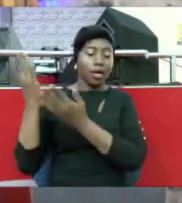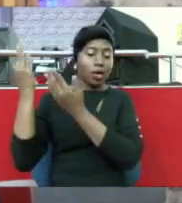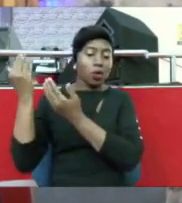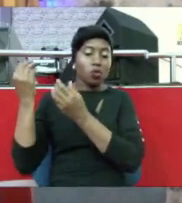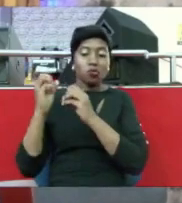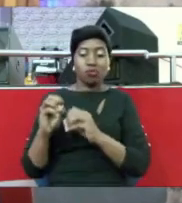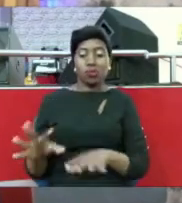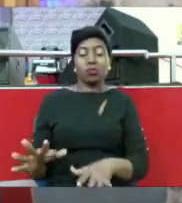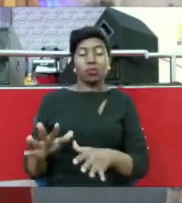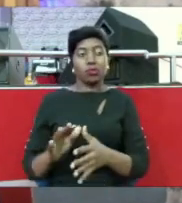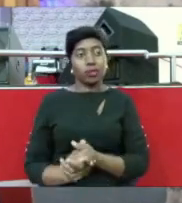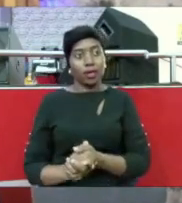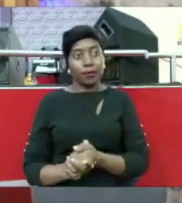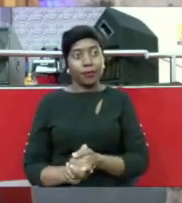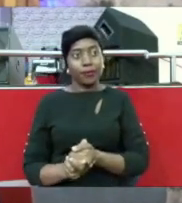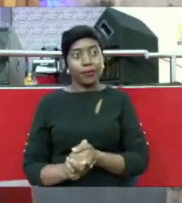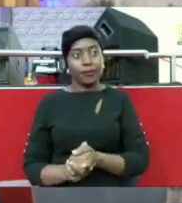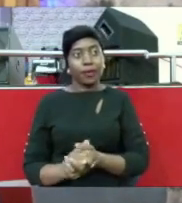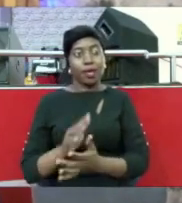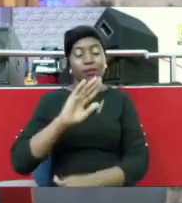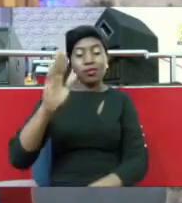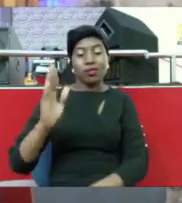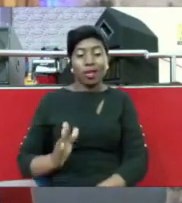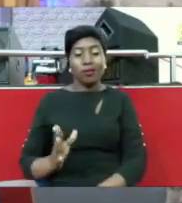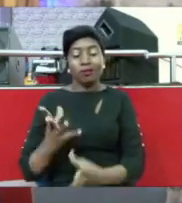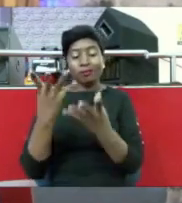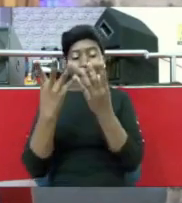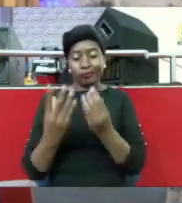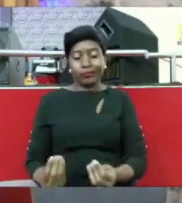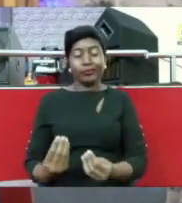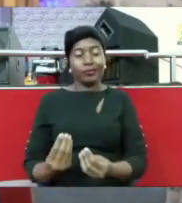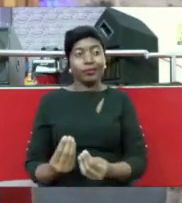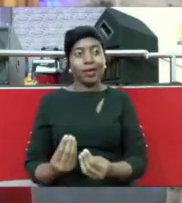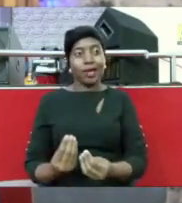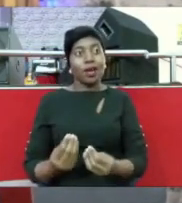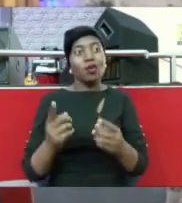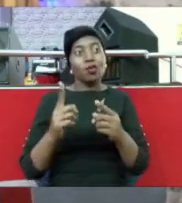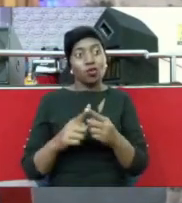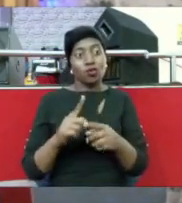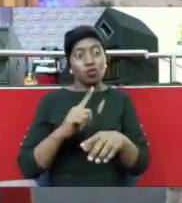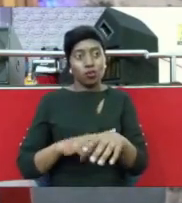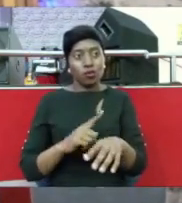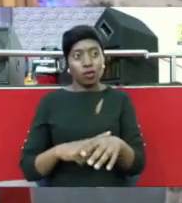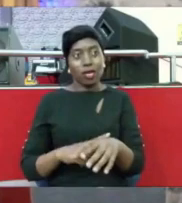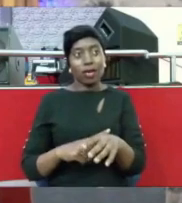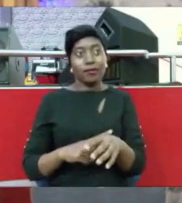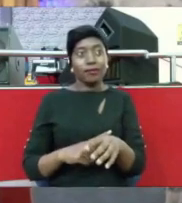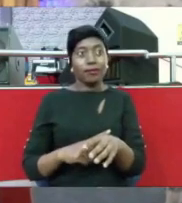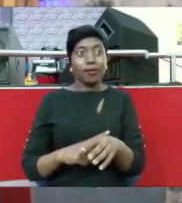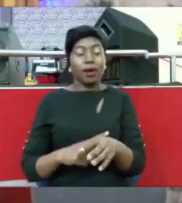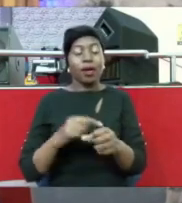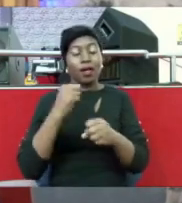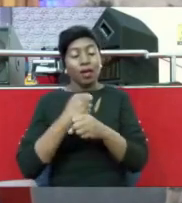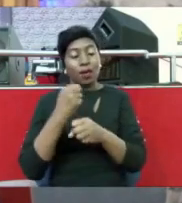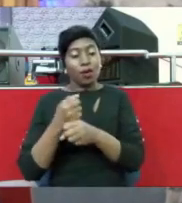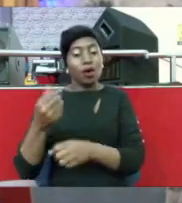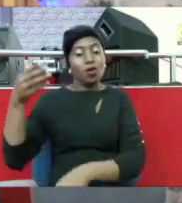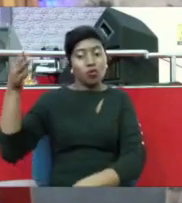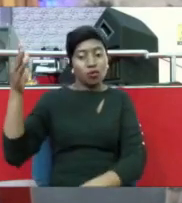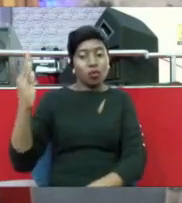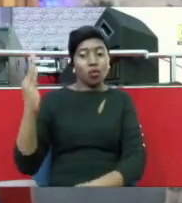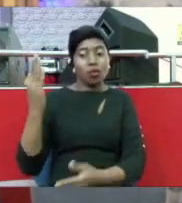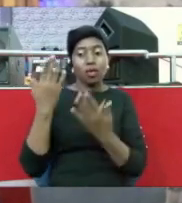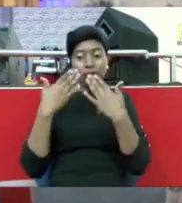back up. Usiachilie. Never shut up. Na usinyamaze. Until the cause of Christ is built up. Mpaka majukumu ya Kristo